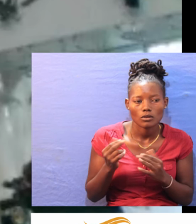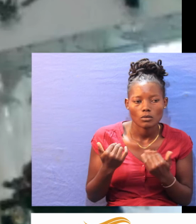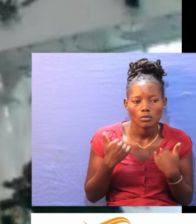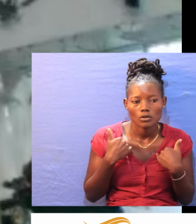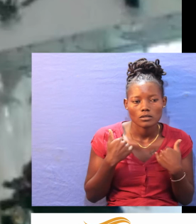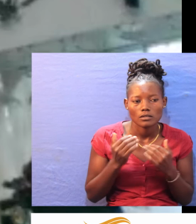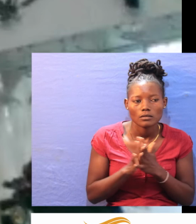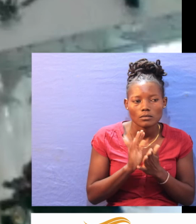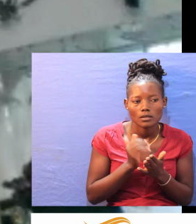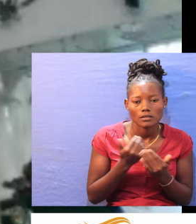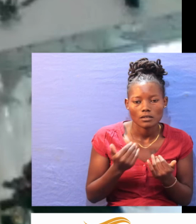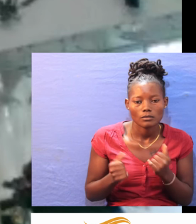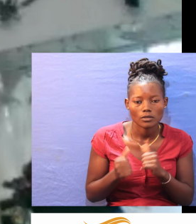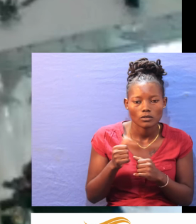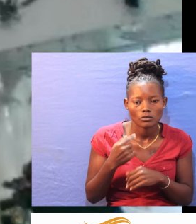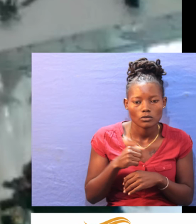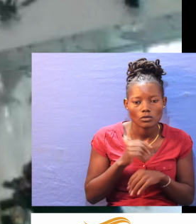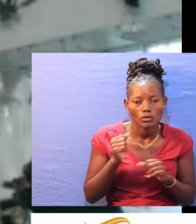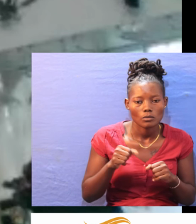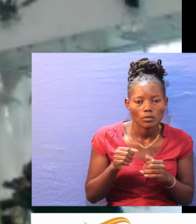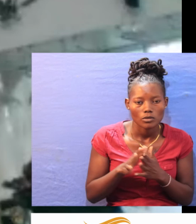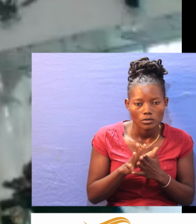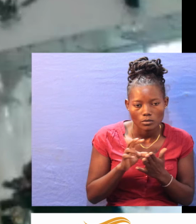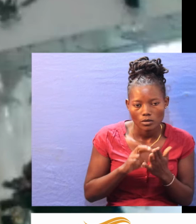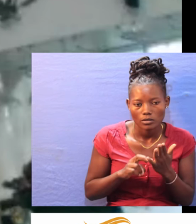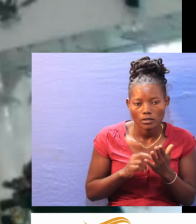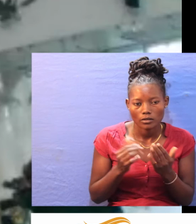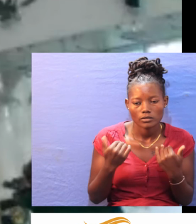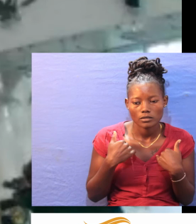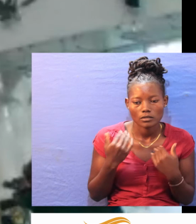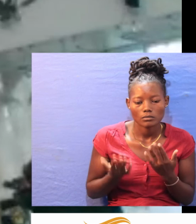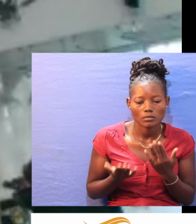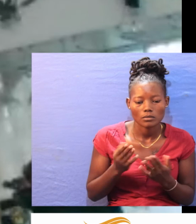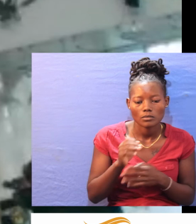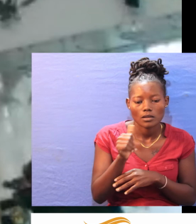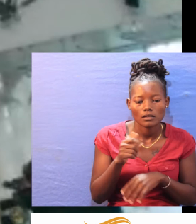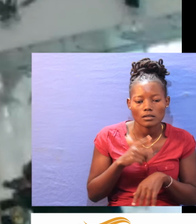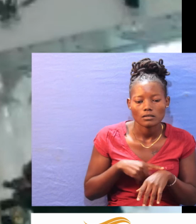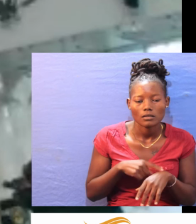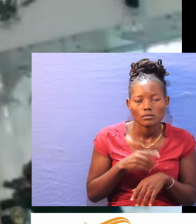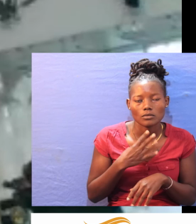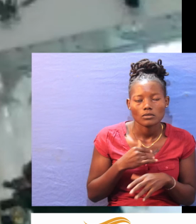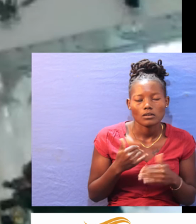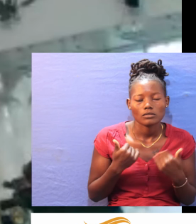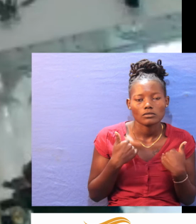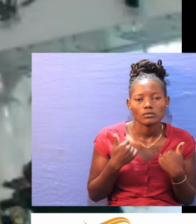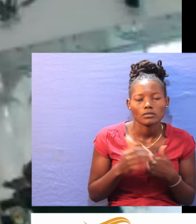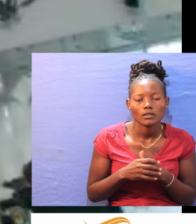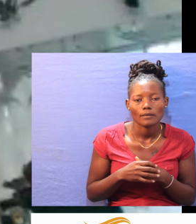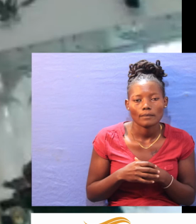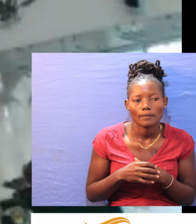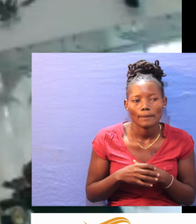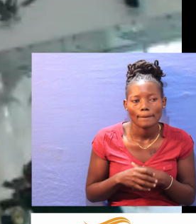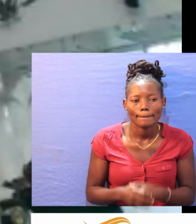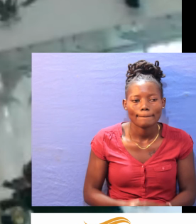we could just record sleep. But, sometimes we might need to get a sleep specialist,